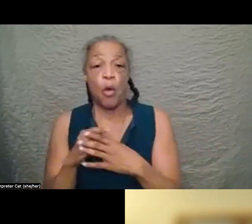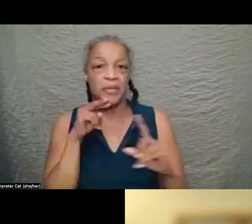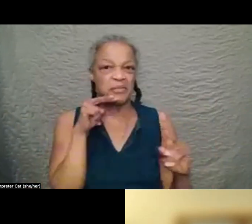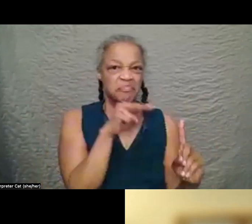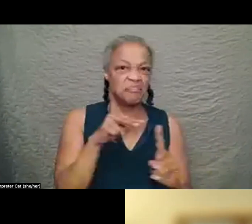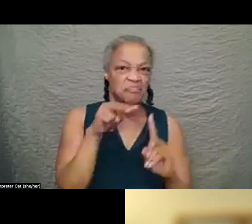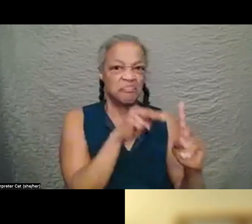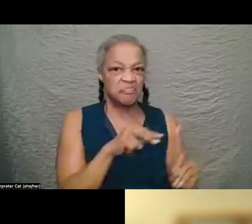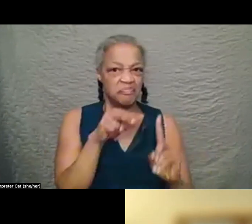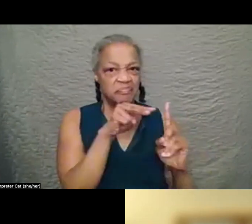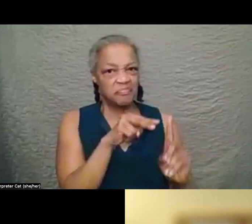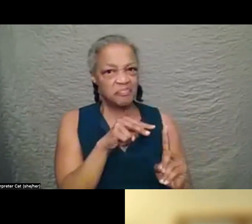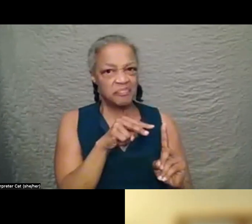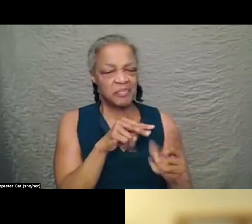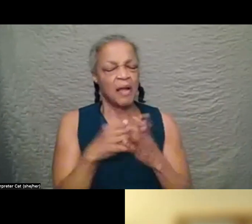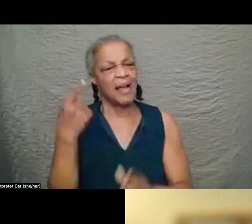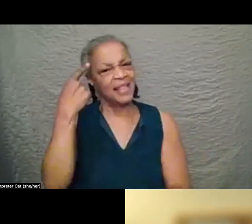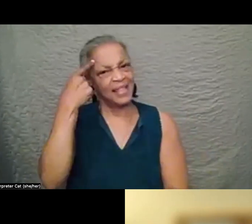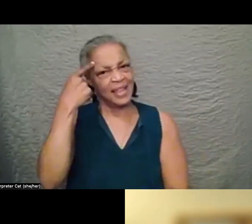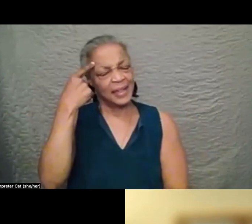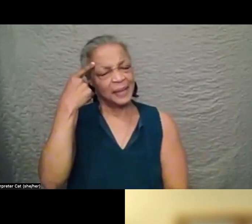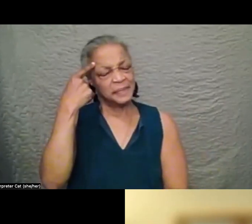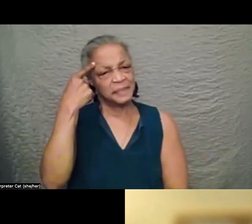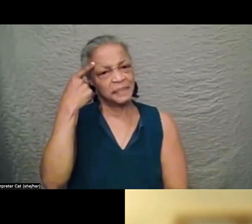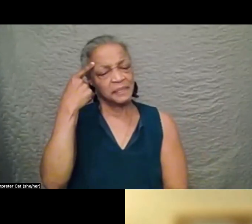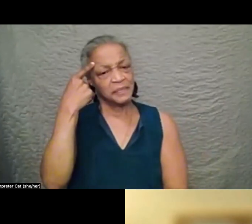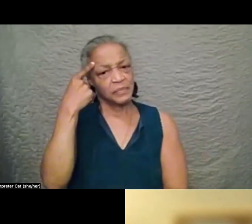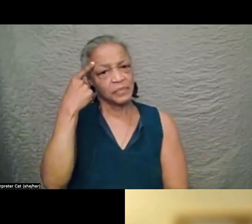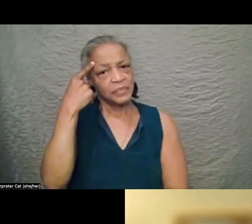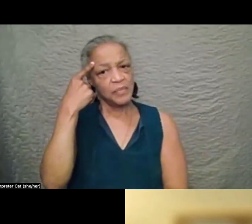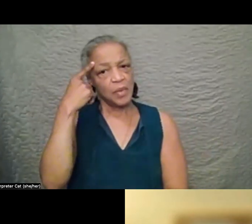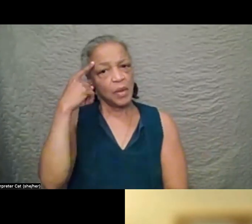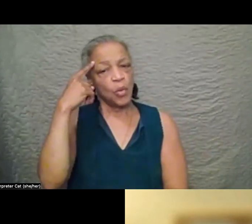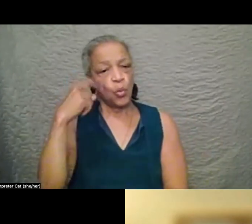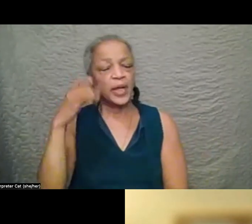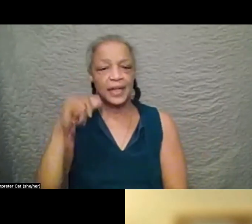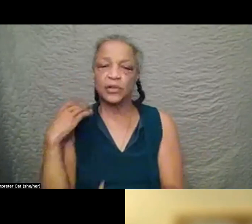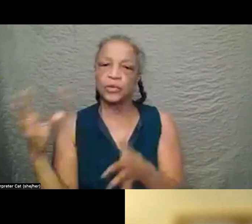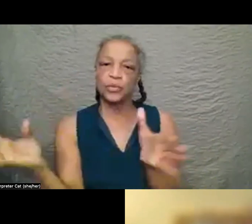on these devices. So I think we need to break free of the